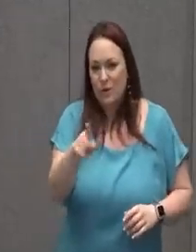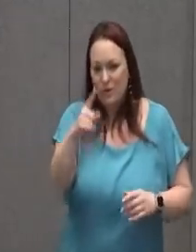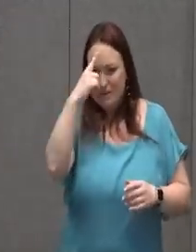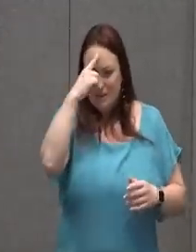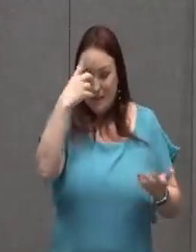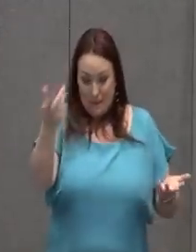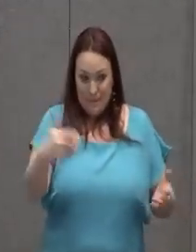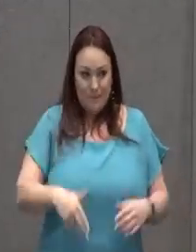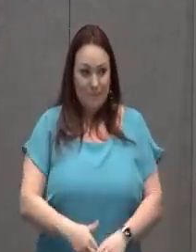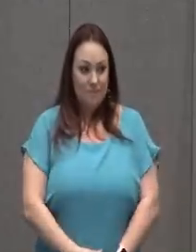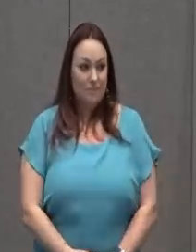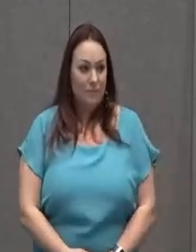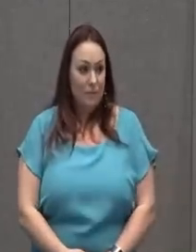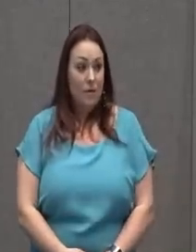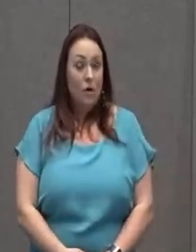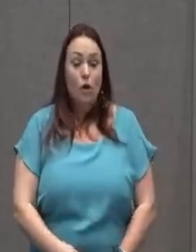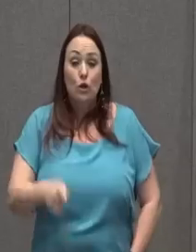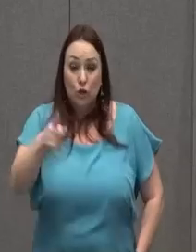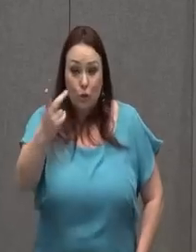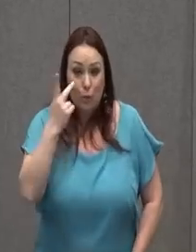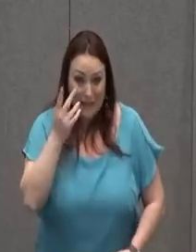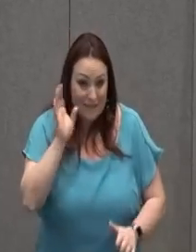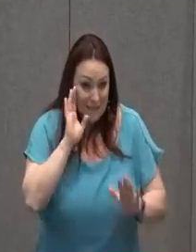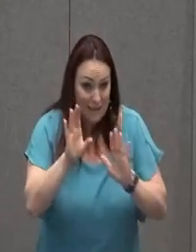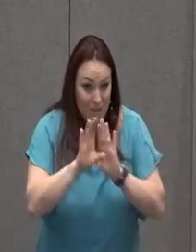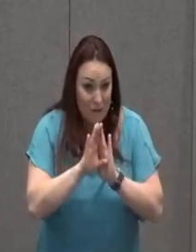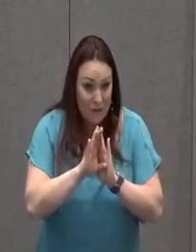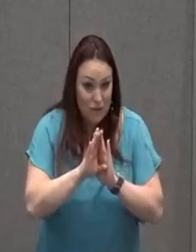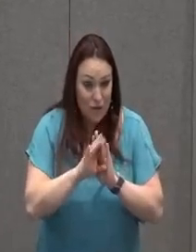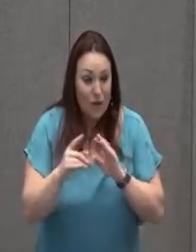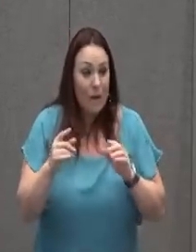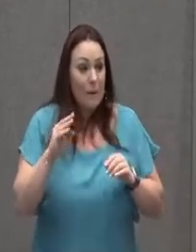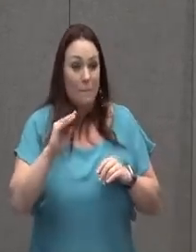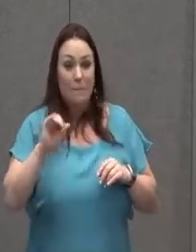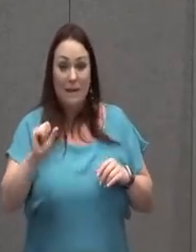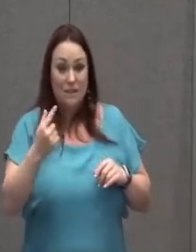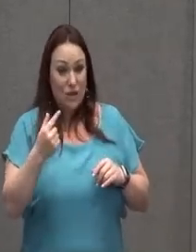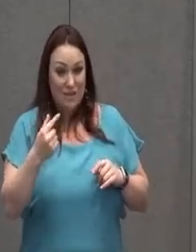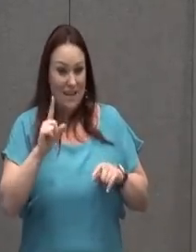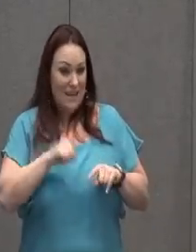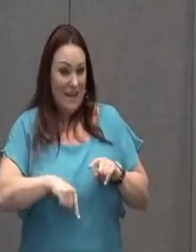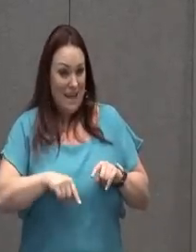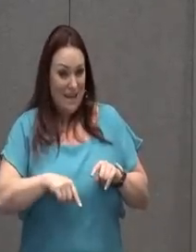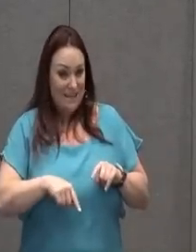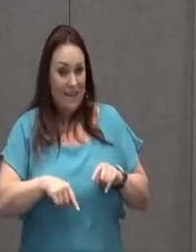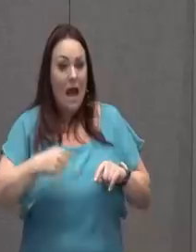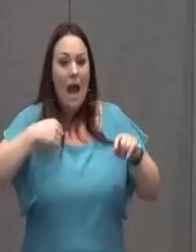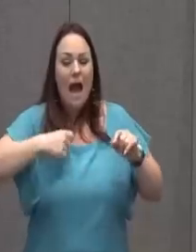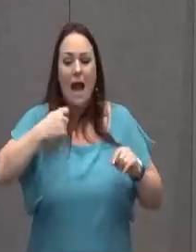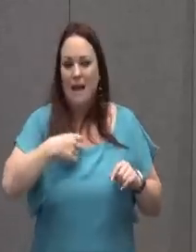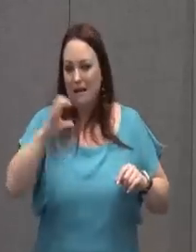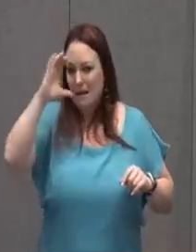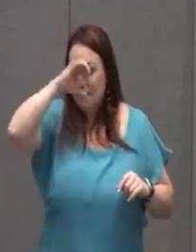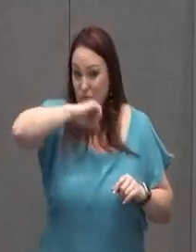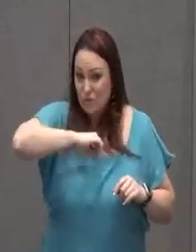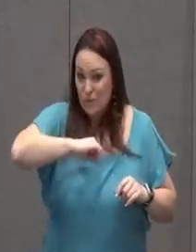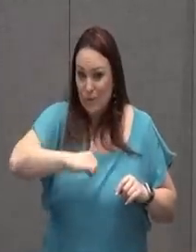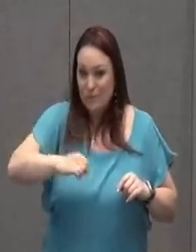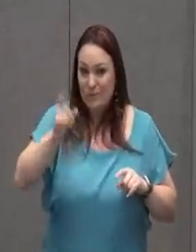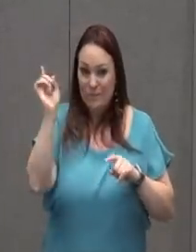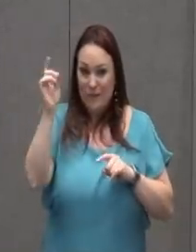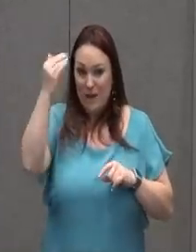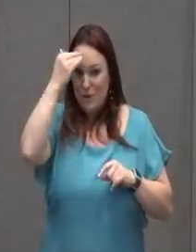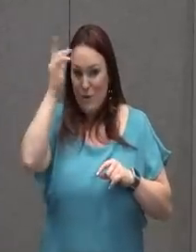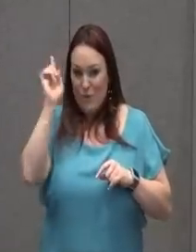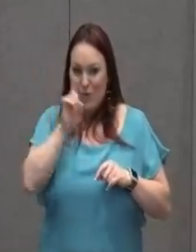there? You see the illustrations. Ms. Garcia doesn't. I can infer where they're at now.